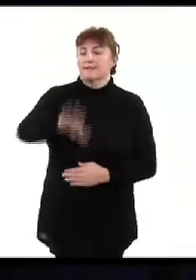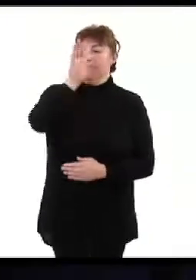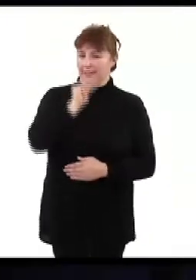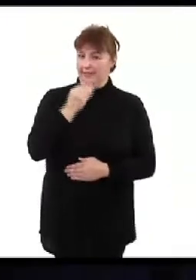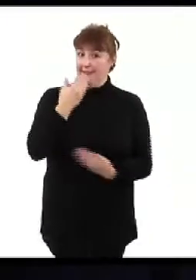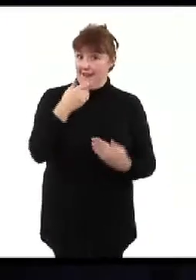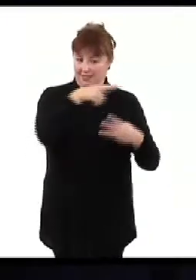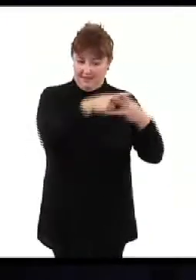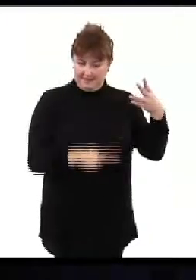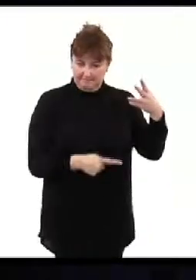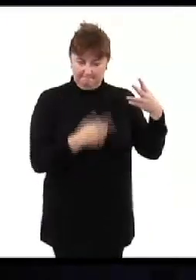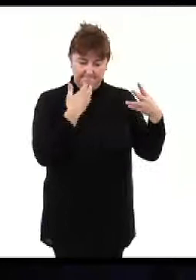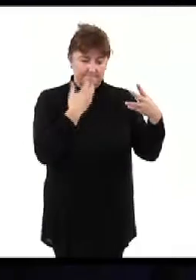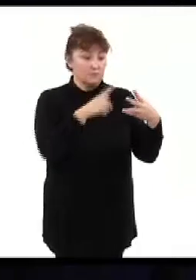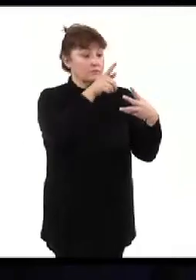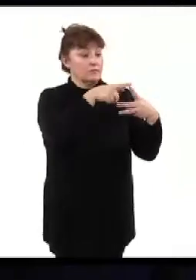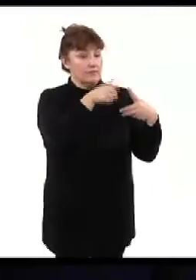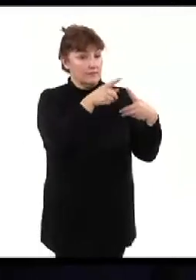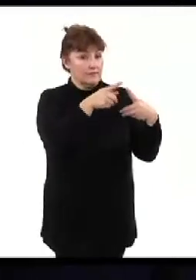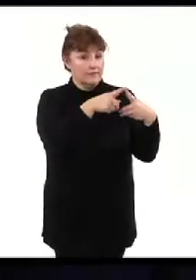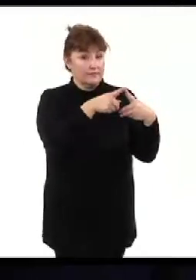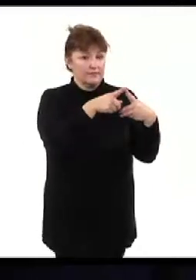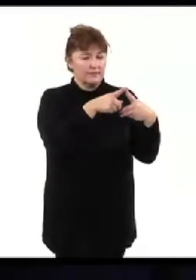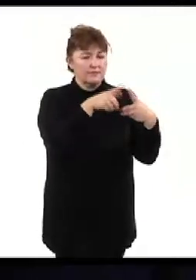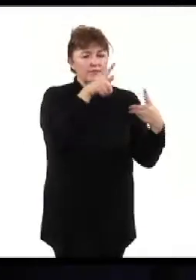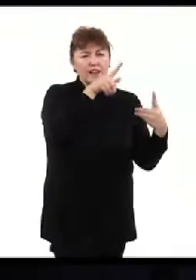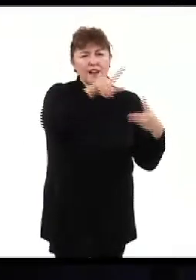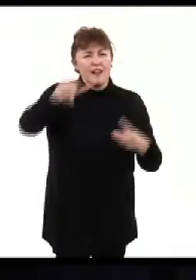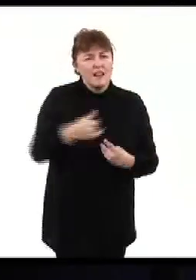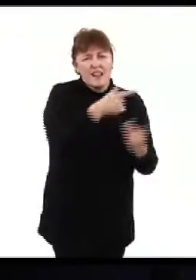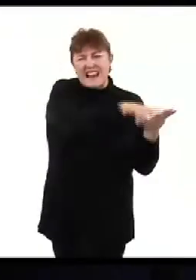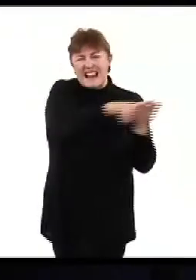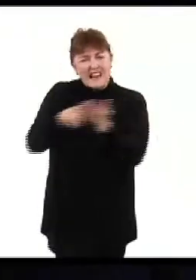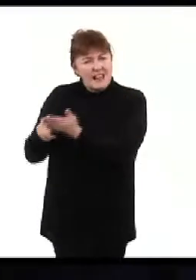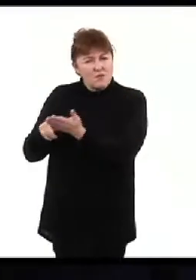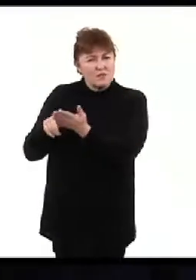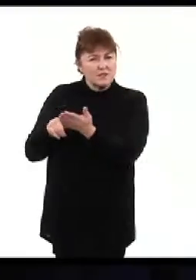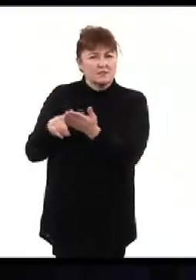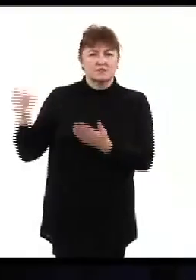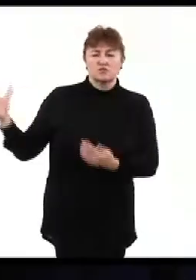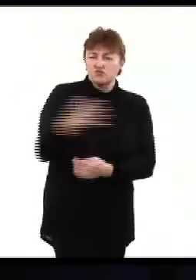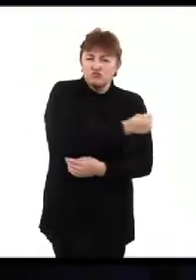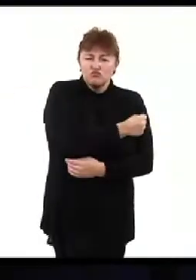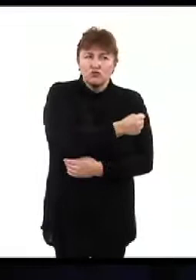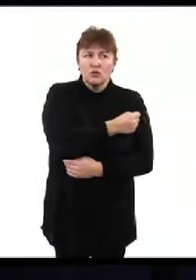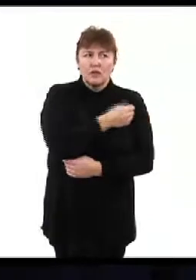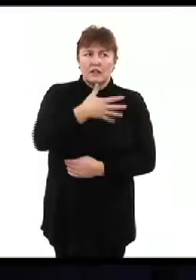language. So one question is whether all human languages represent meaning or